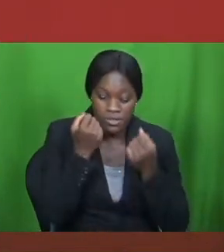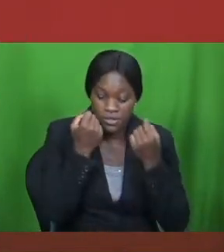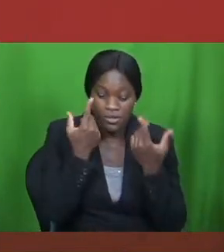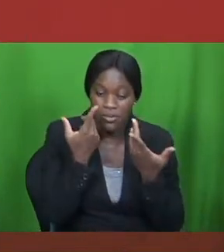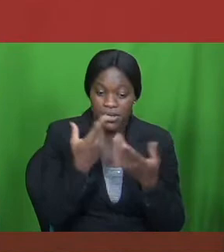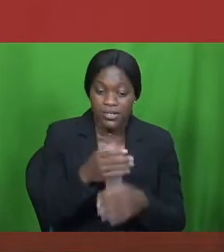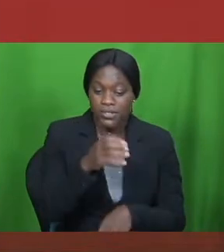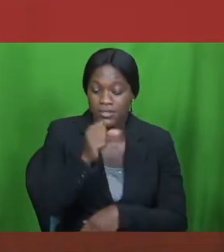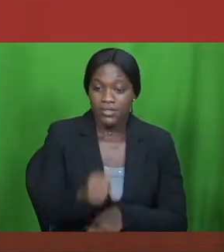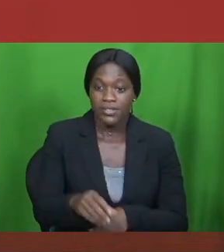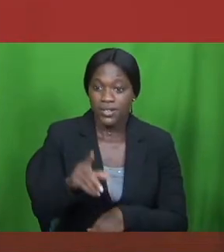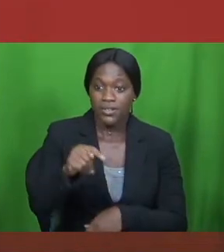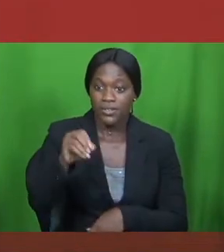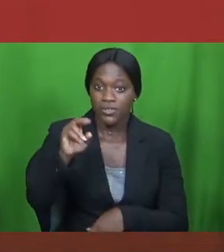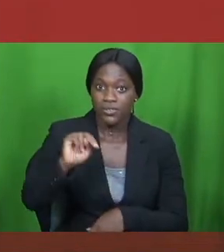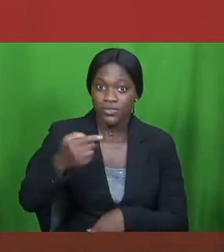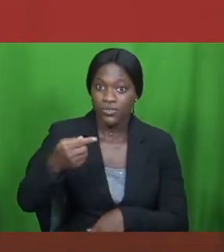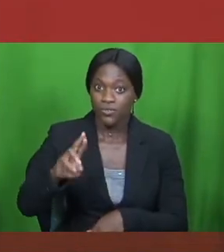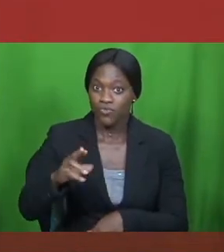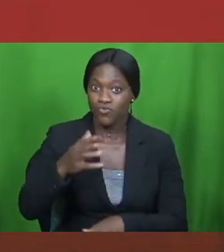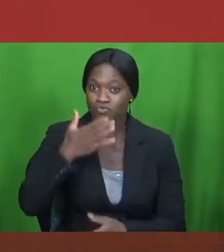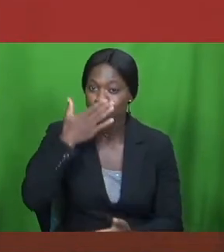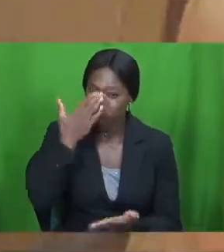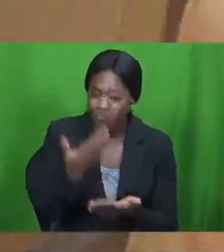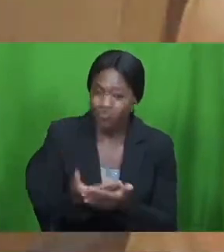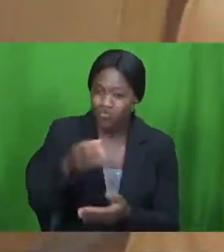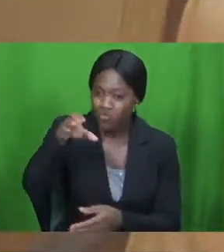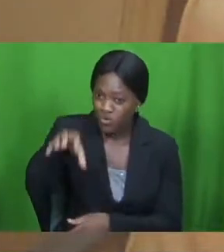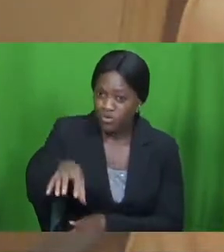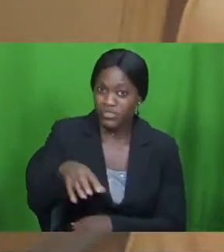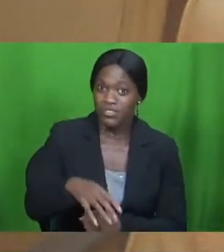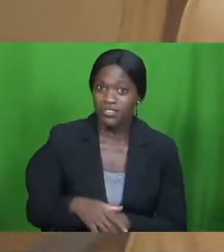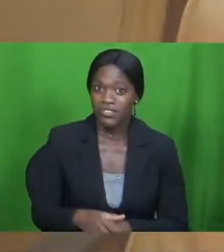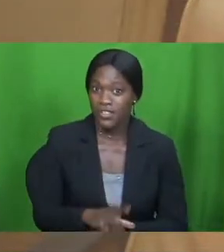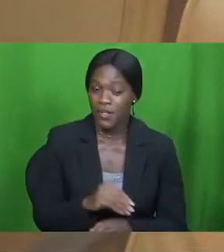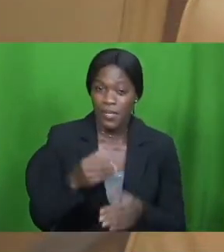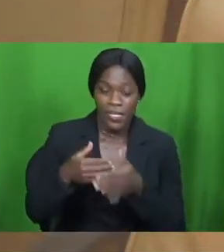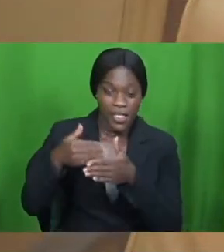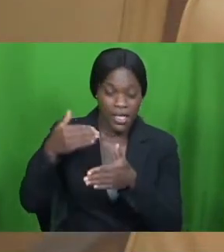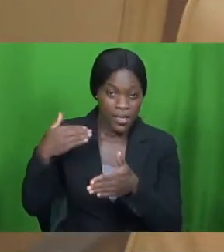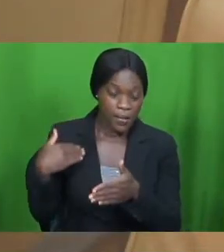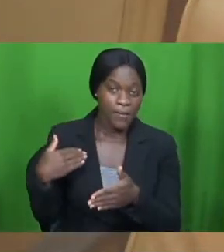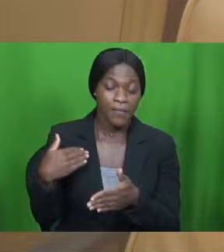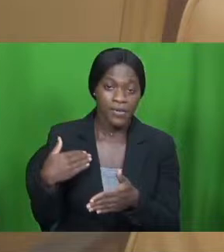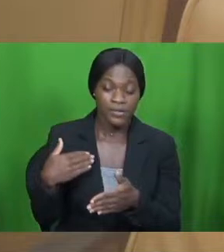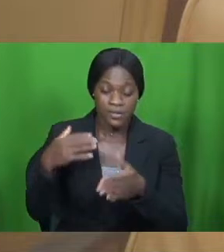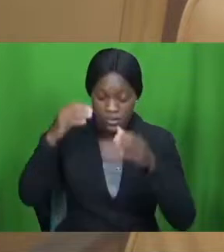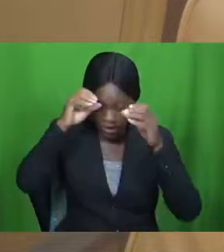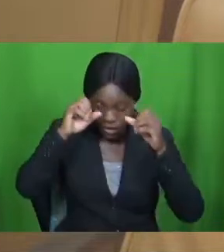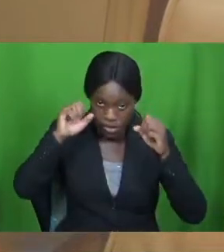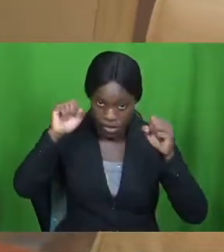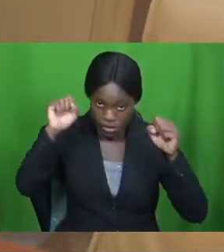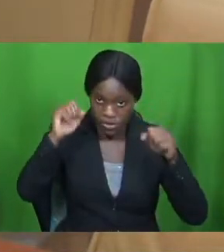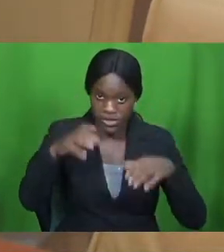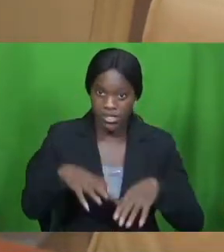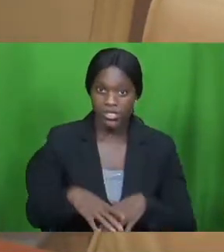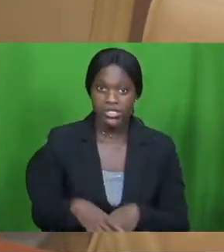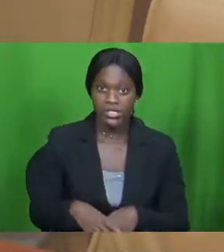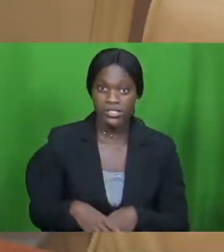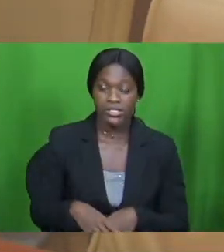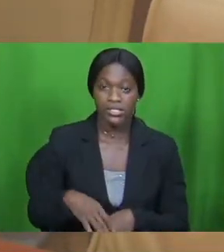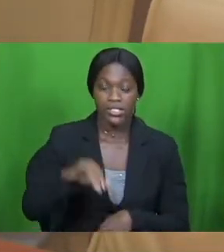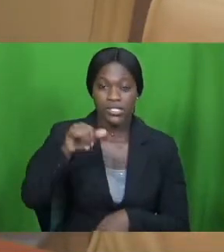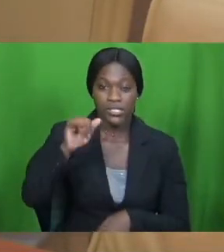Southton is a great constituency. And our former illustrious president, His Excellency Jerry